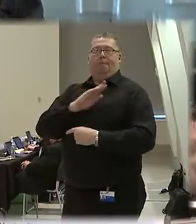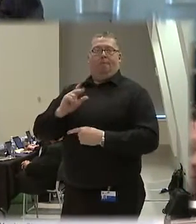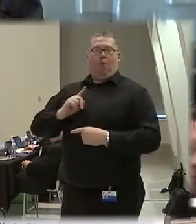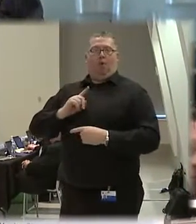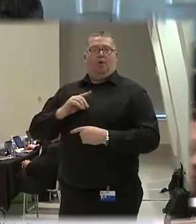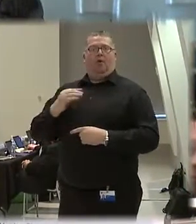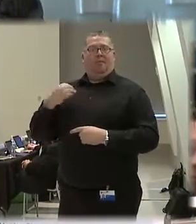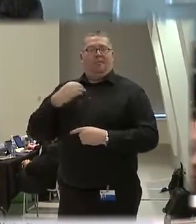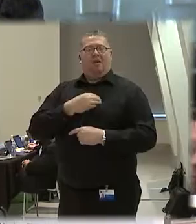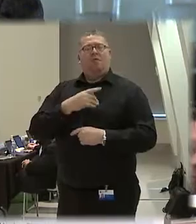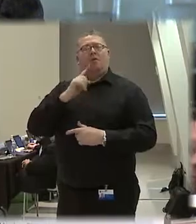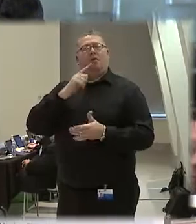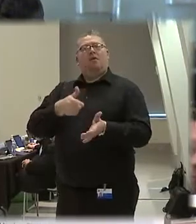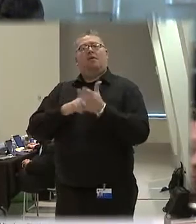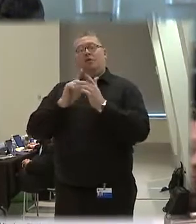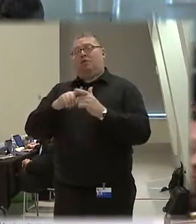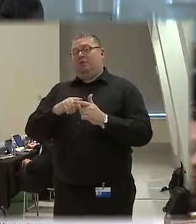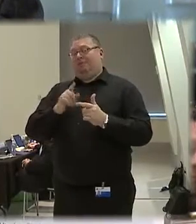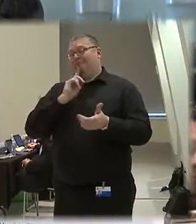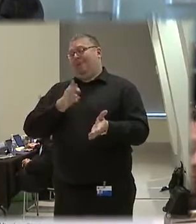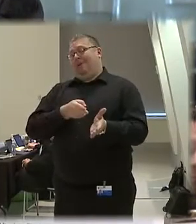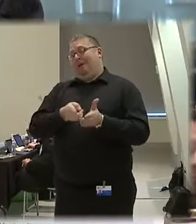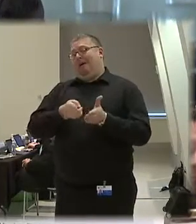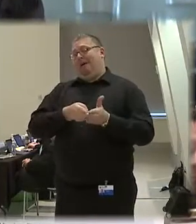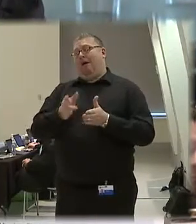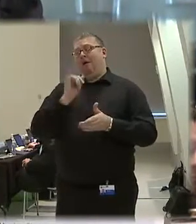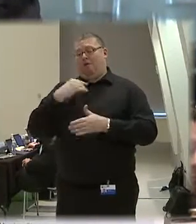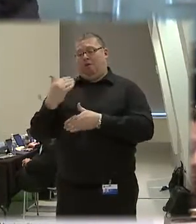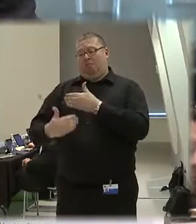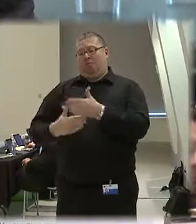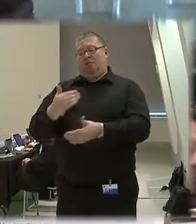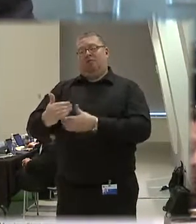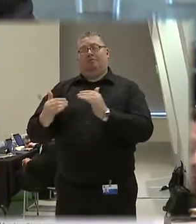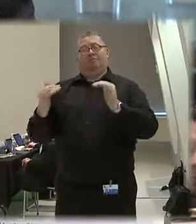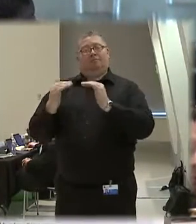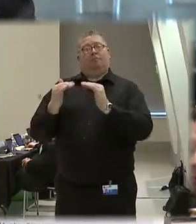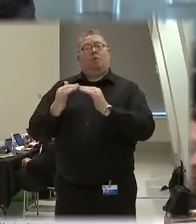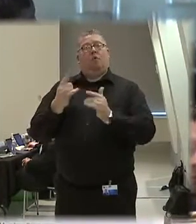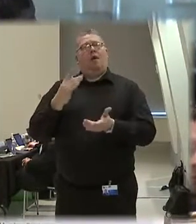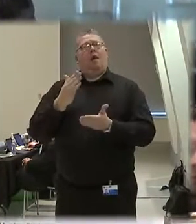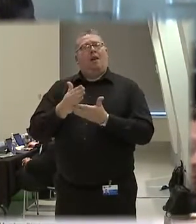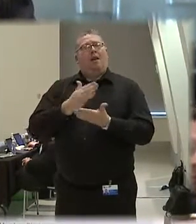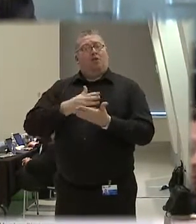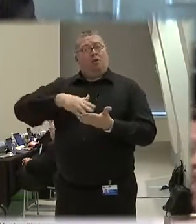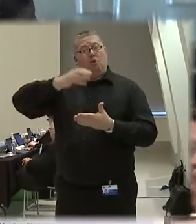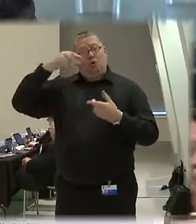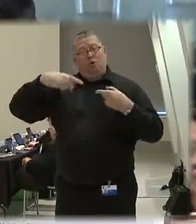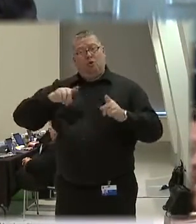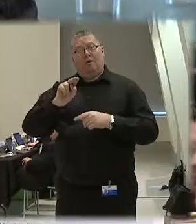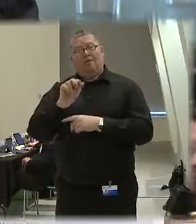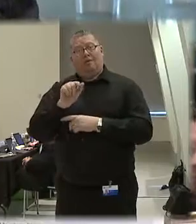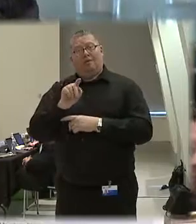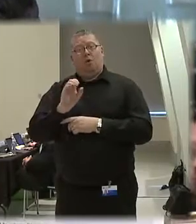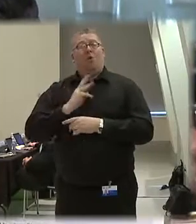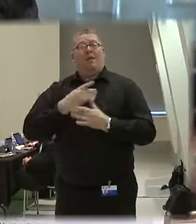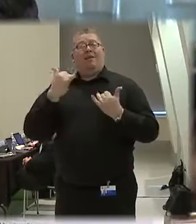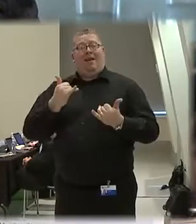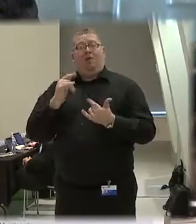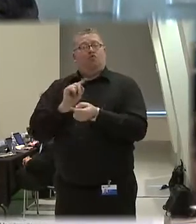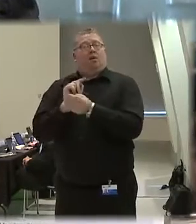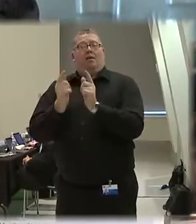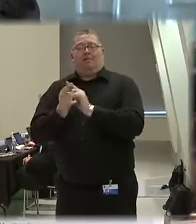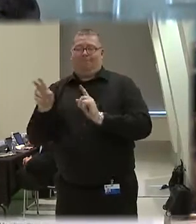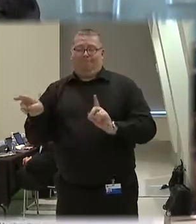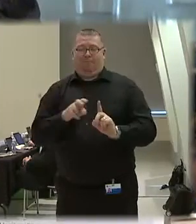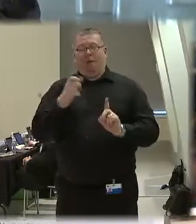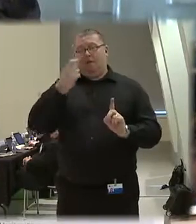this takes us to legitimacy and procedural justice. And the lessons learned during NATO, we now translated to what